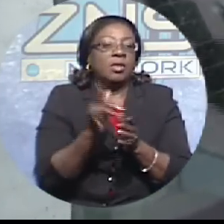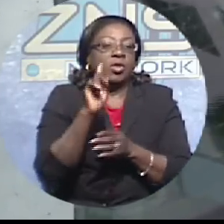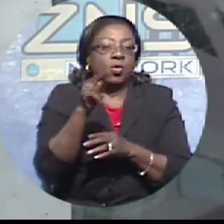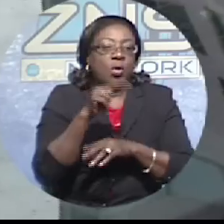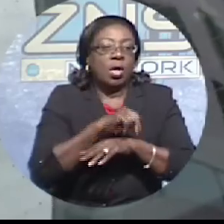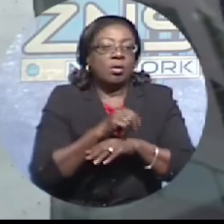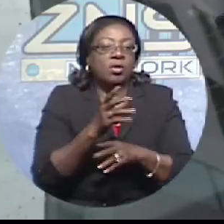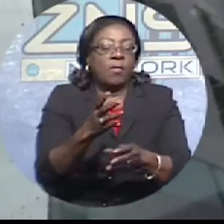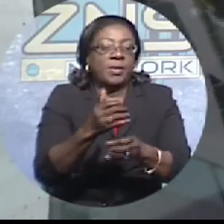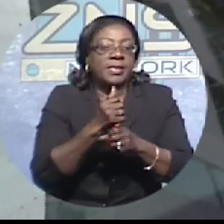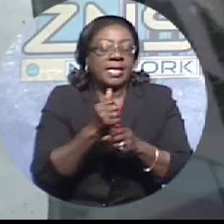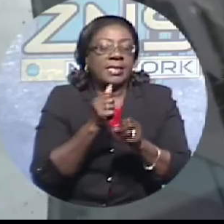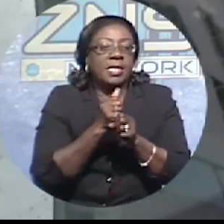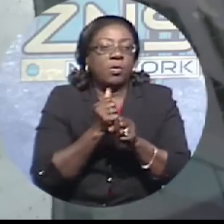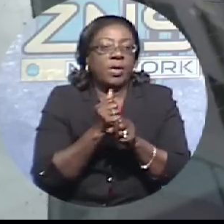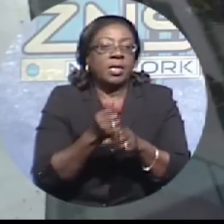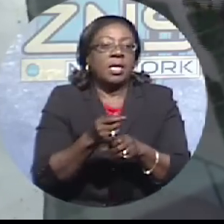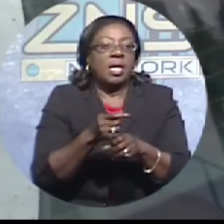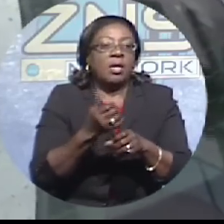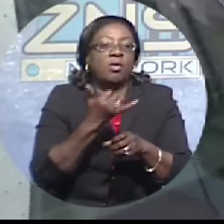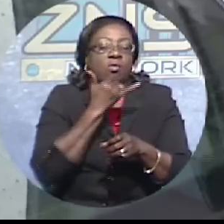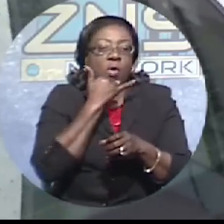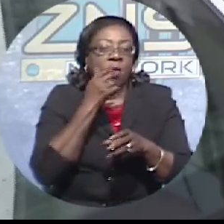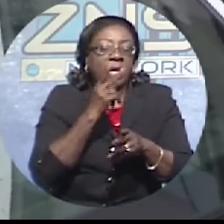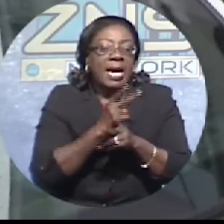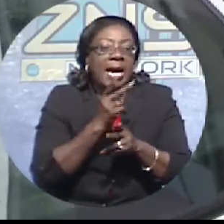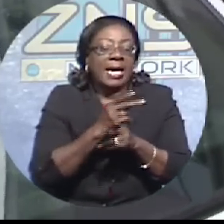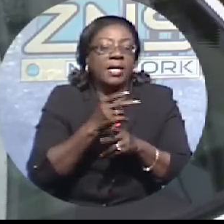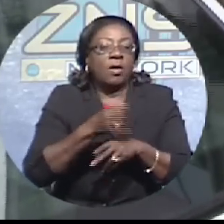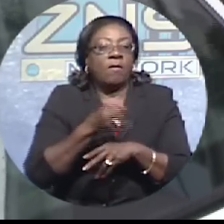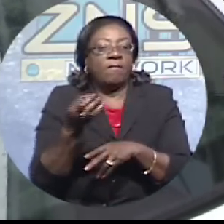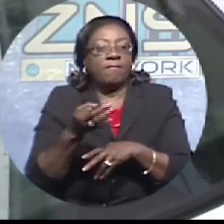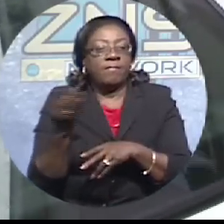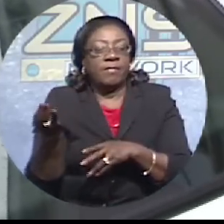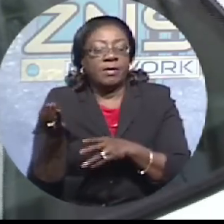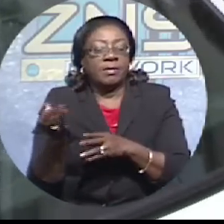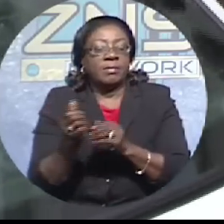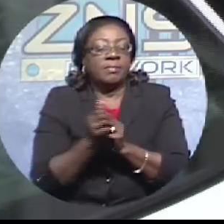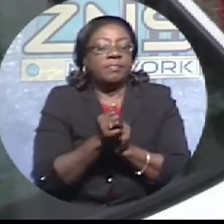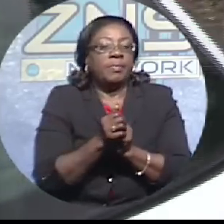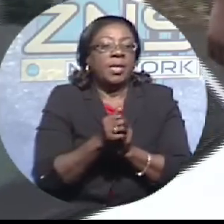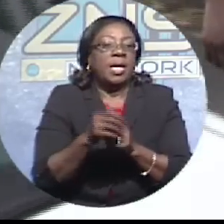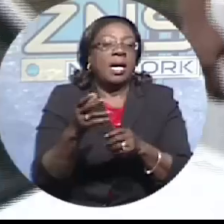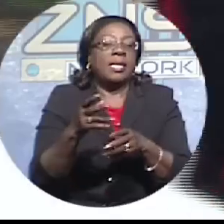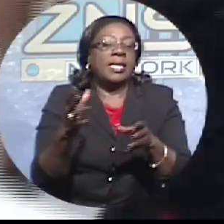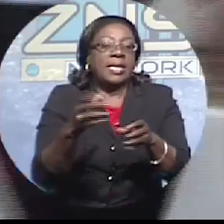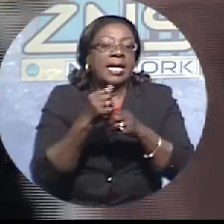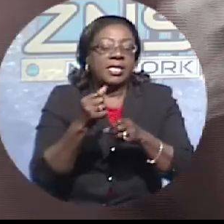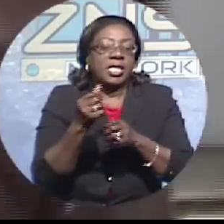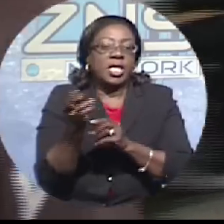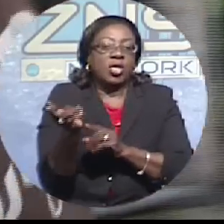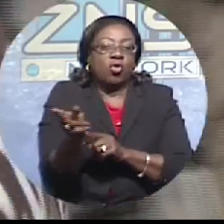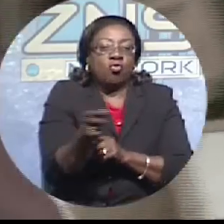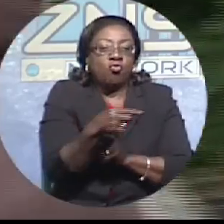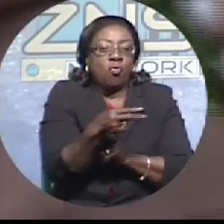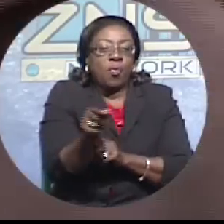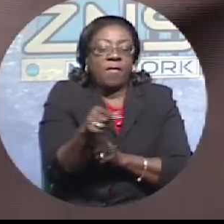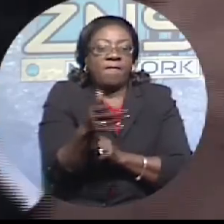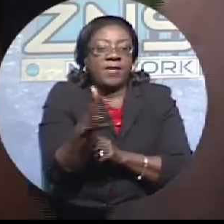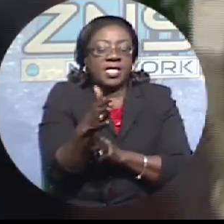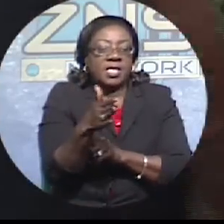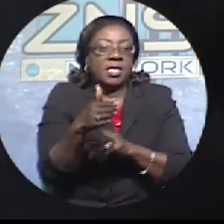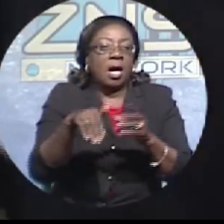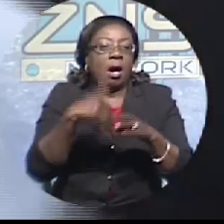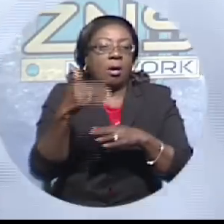of possession of prohibited apparatus, possession of fresh Nassau grouper during the closed season, possession of Nassau grouper less than